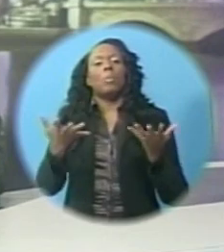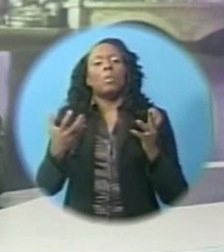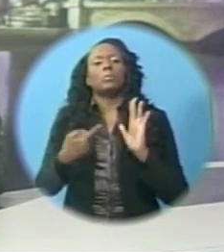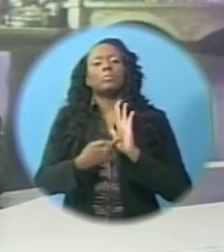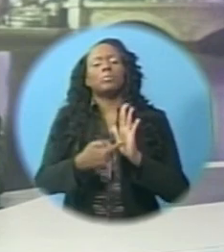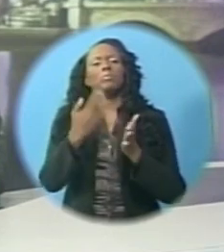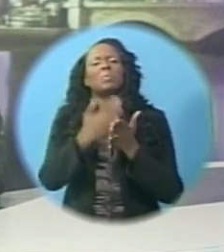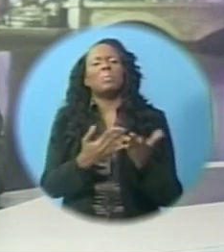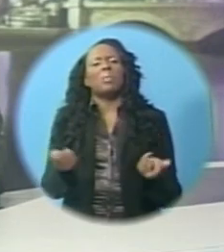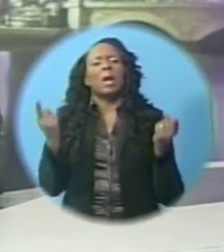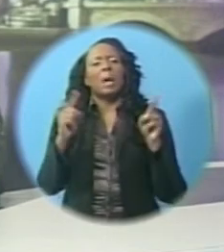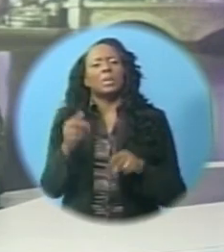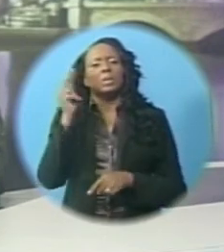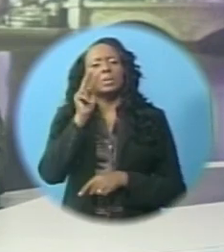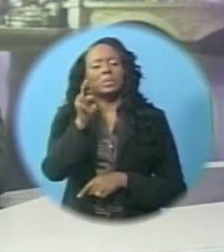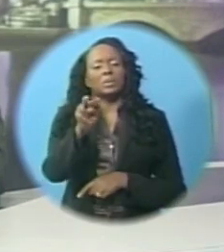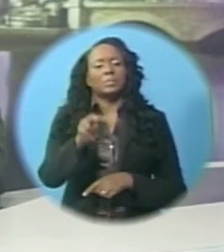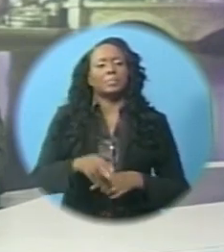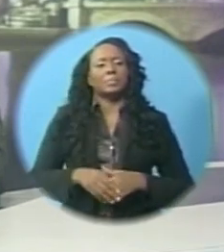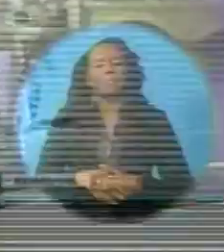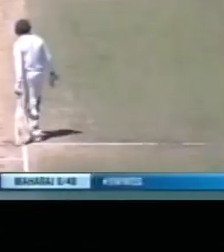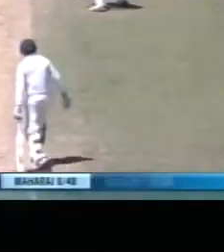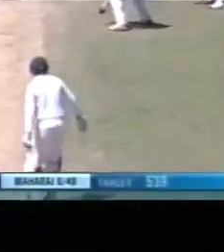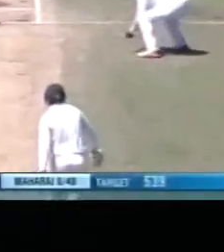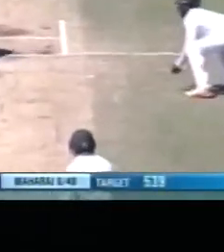some of the highlights of the day's play.